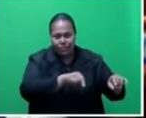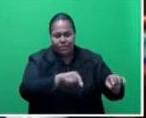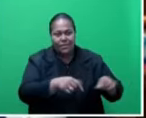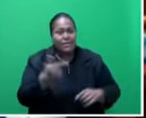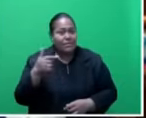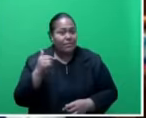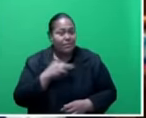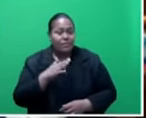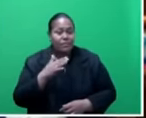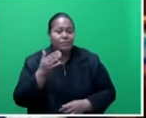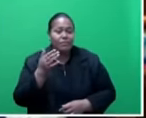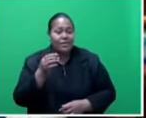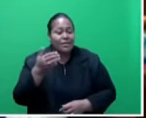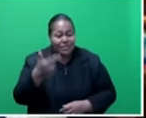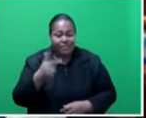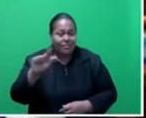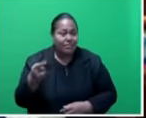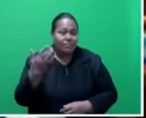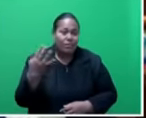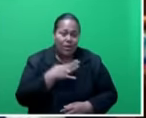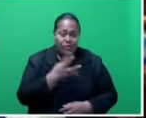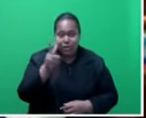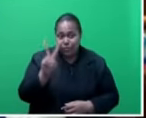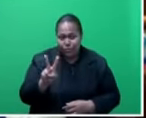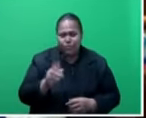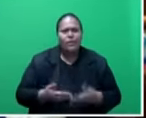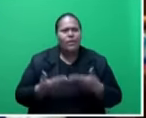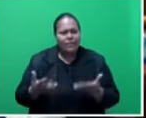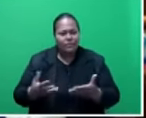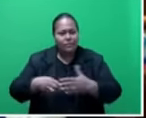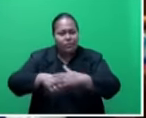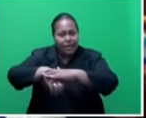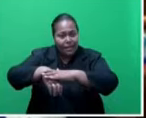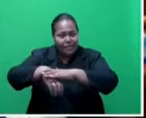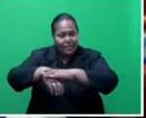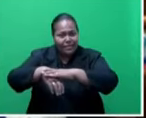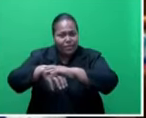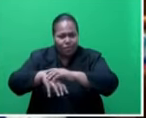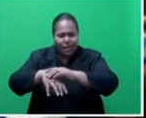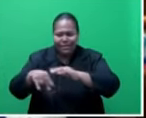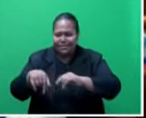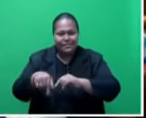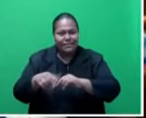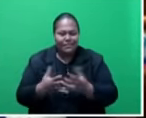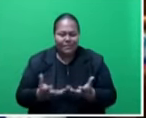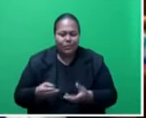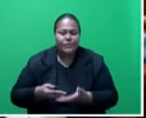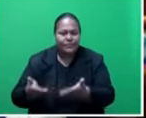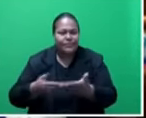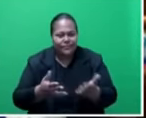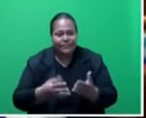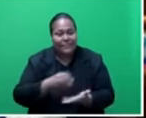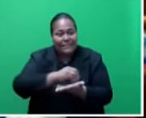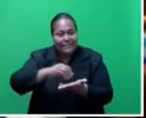7,402 households were provided with 10 Kumala cuttings, 1,114 households were provided with Bele cuttings